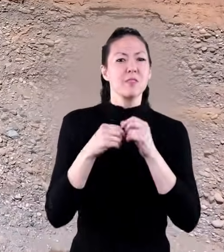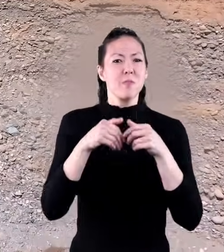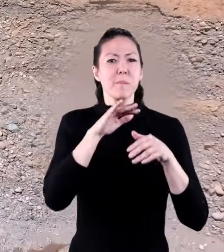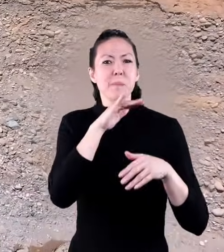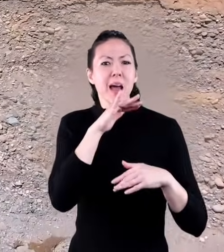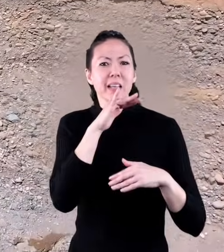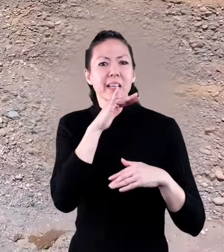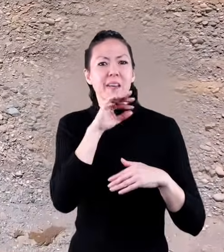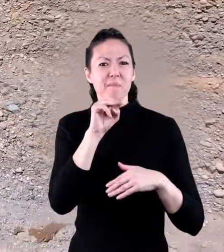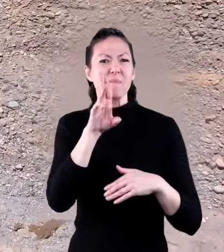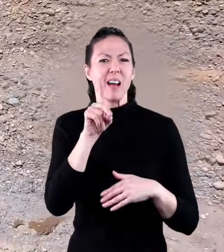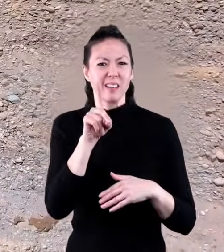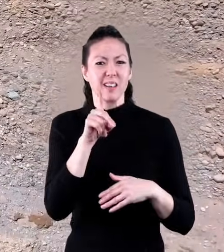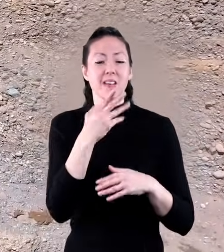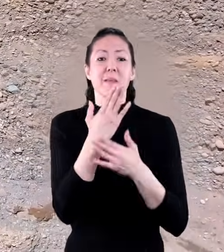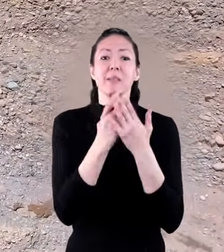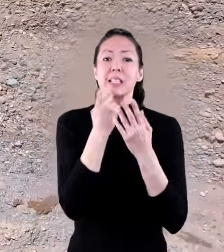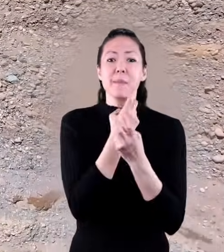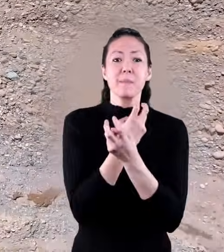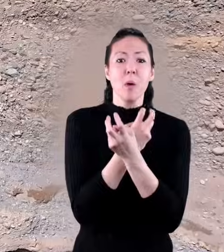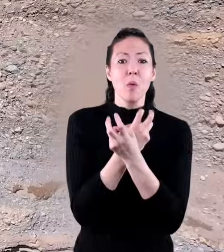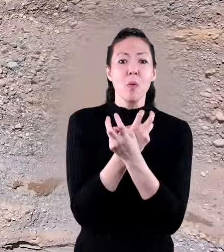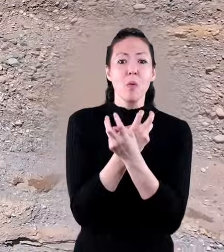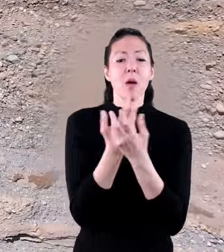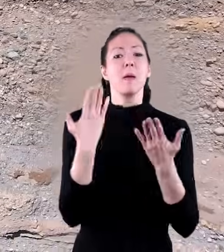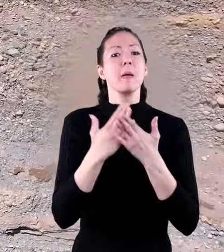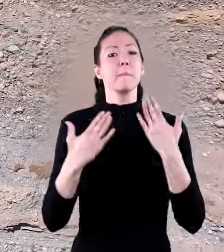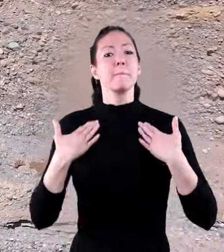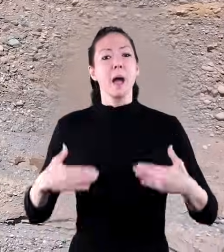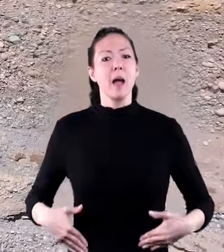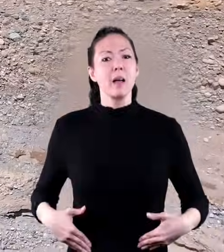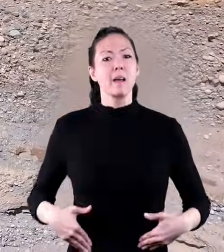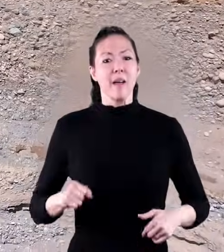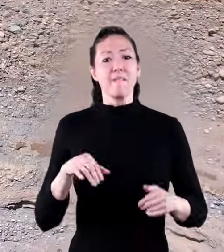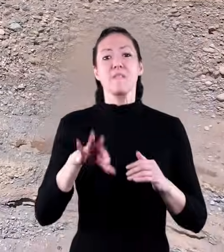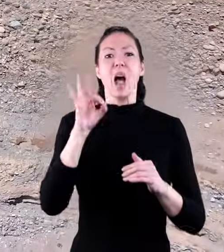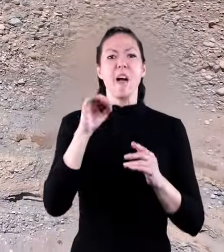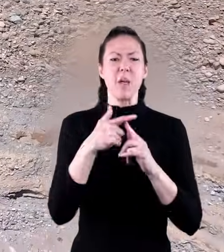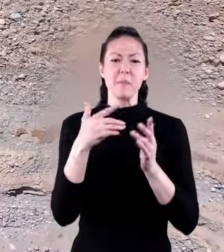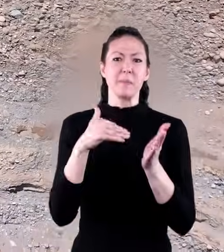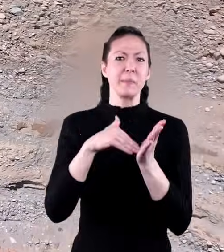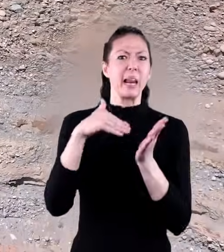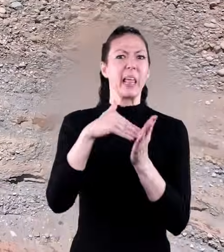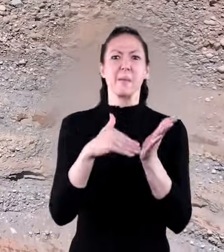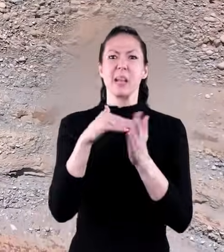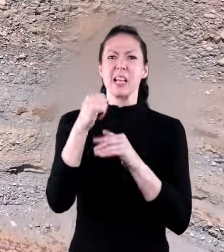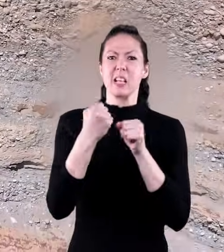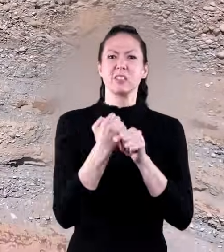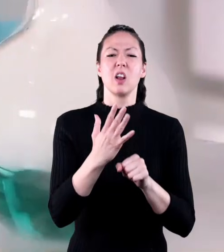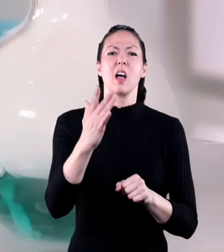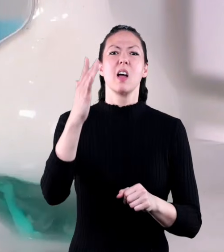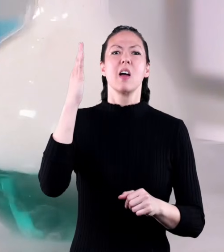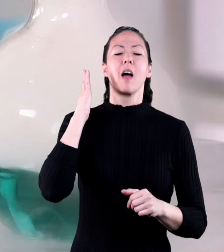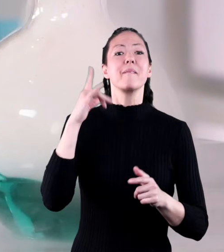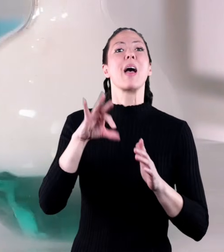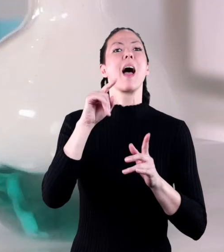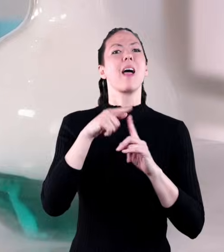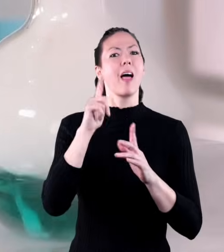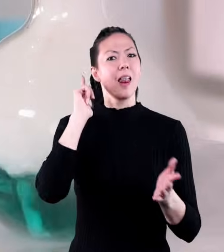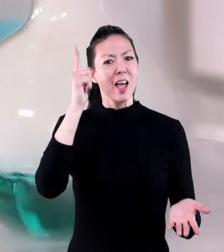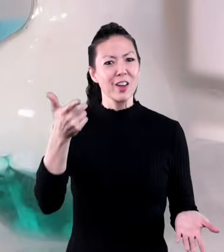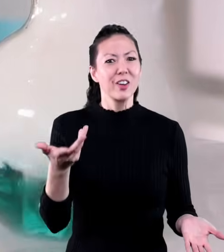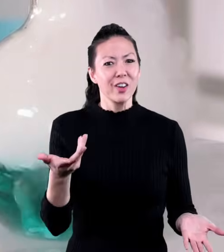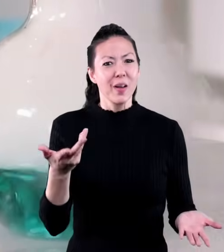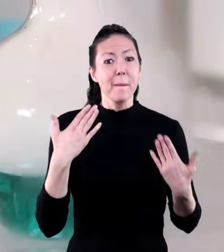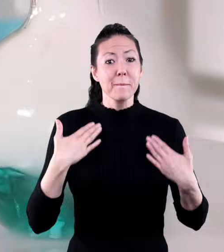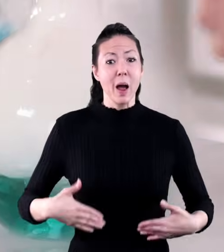these bones and teeth don't rot as quickly as other body parts and can be found millions of years later. Body parts can